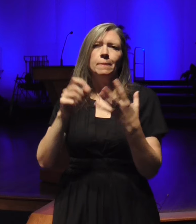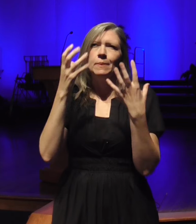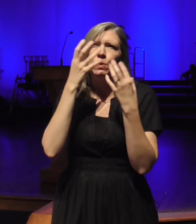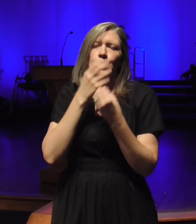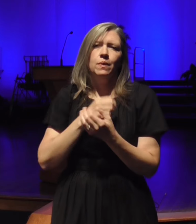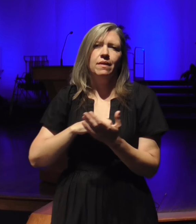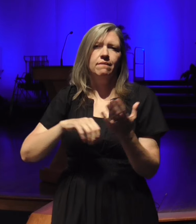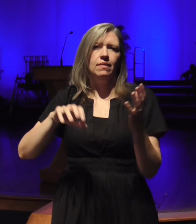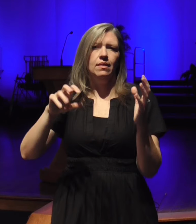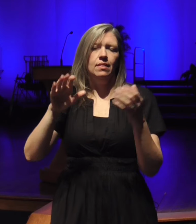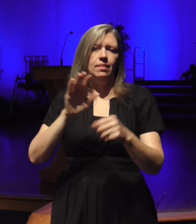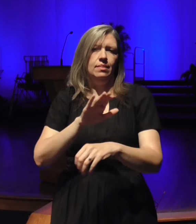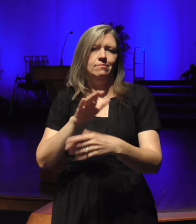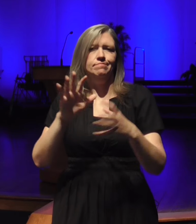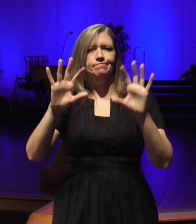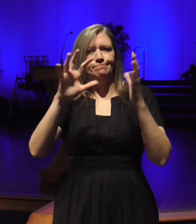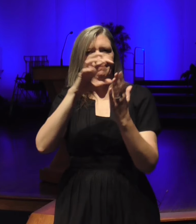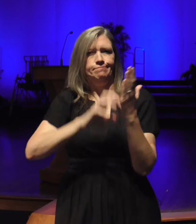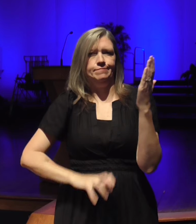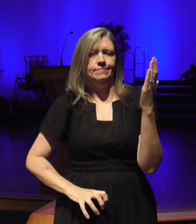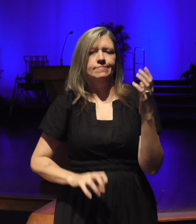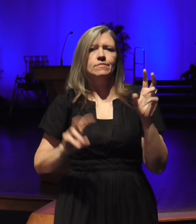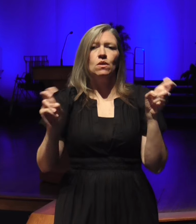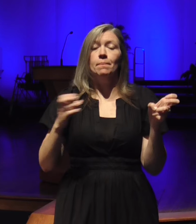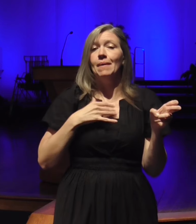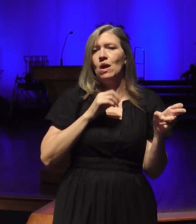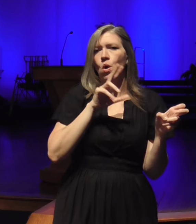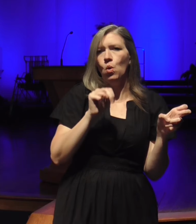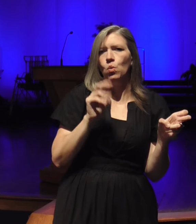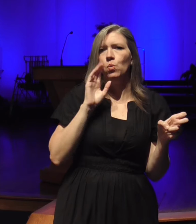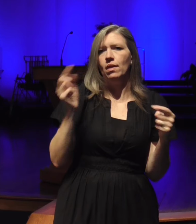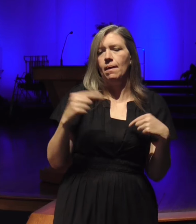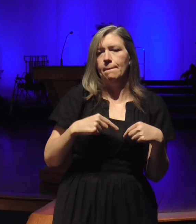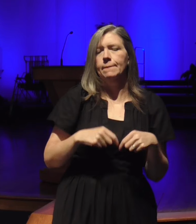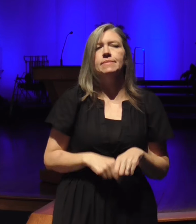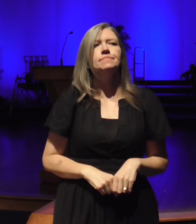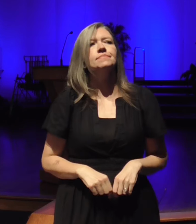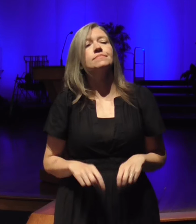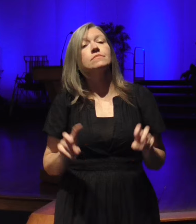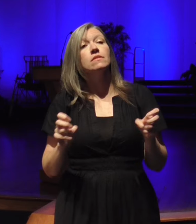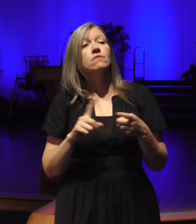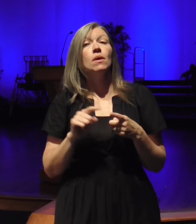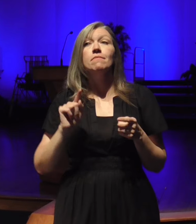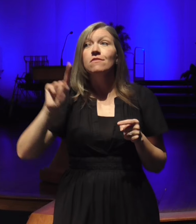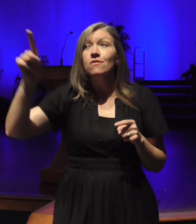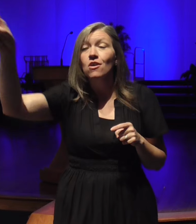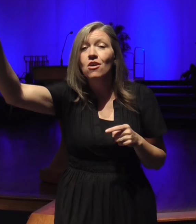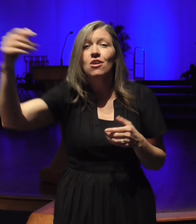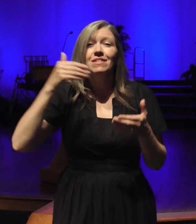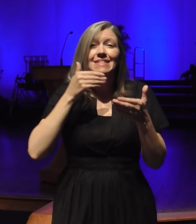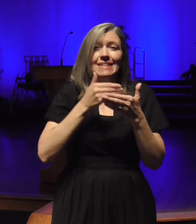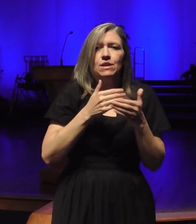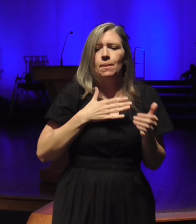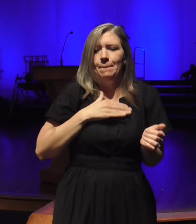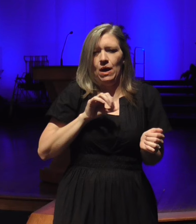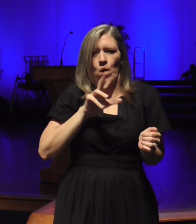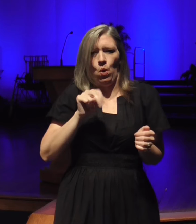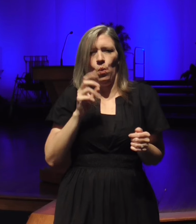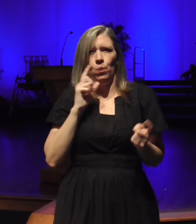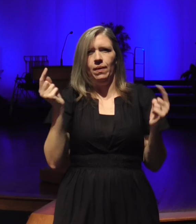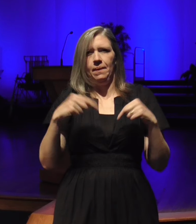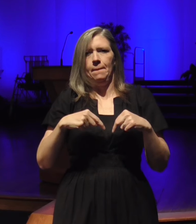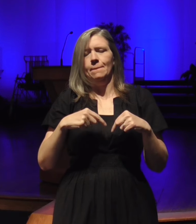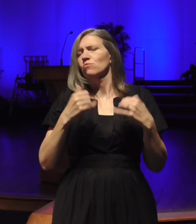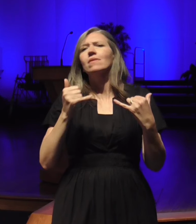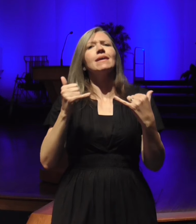ways. Ernest Holmes wrote a beautiful piece called "My Own Shall Come to Me."